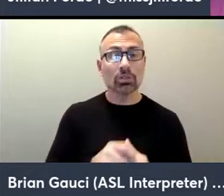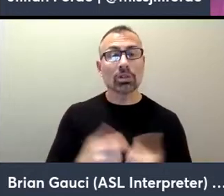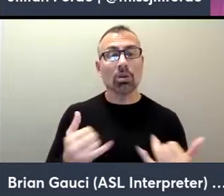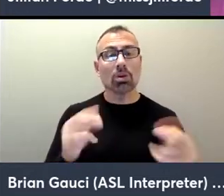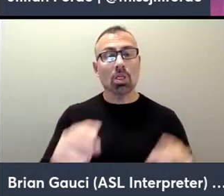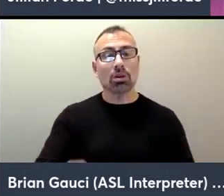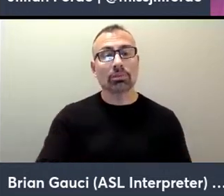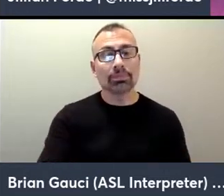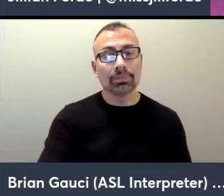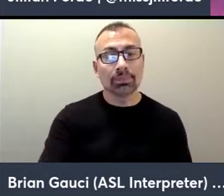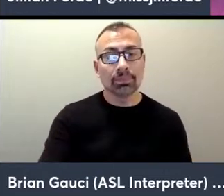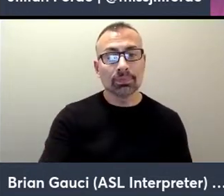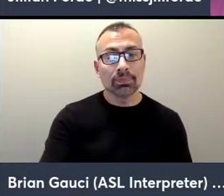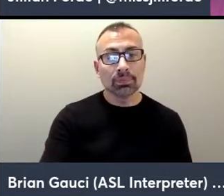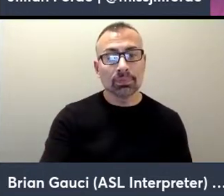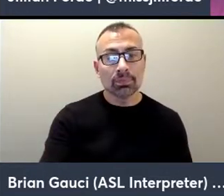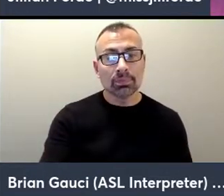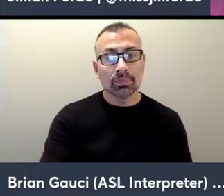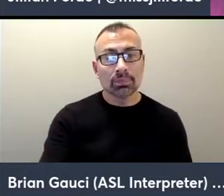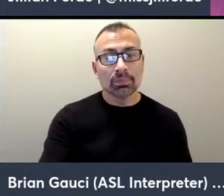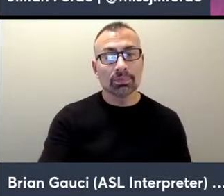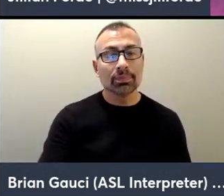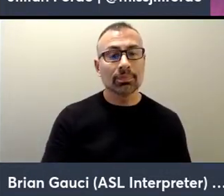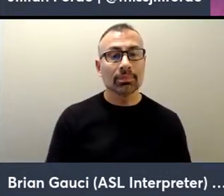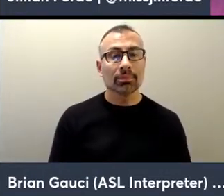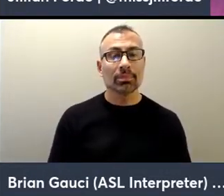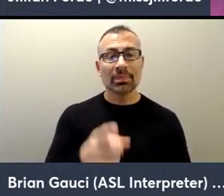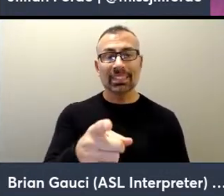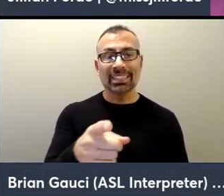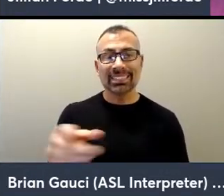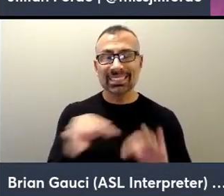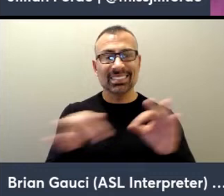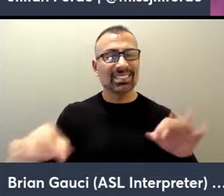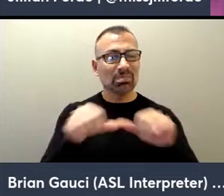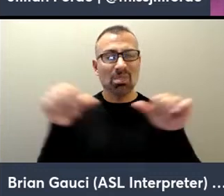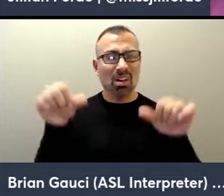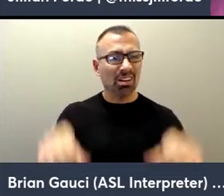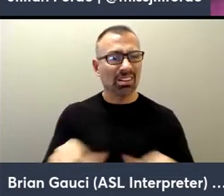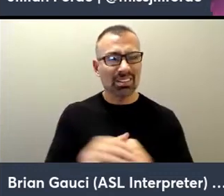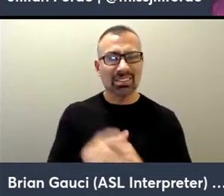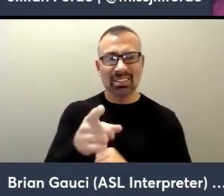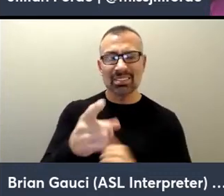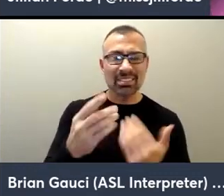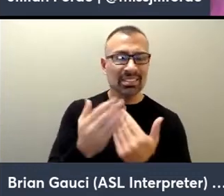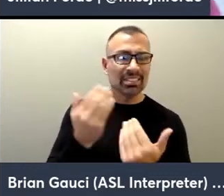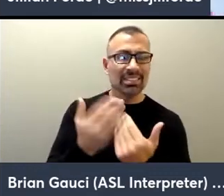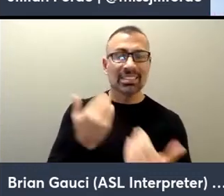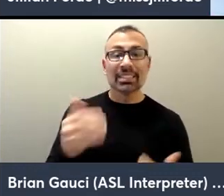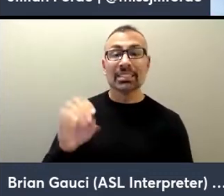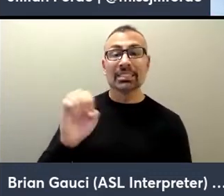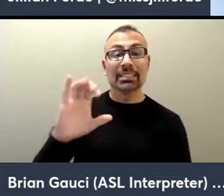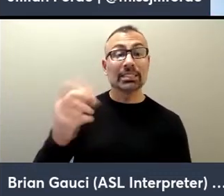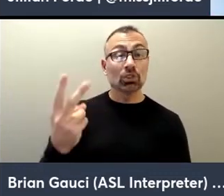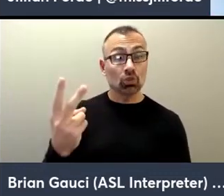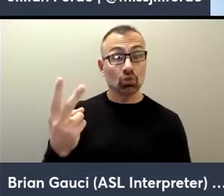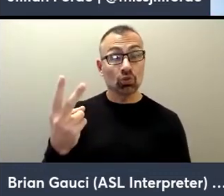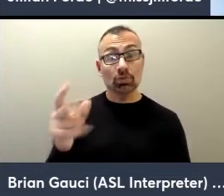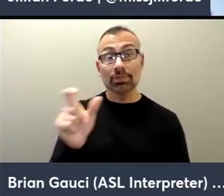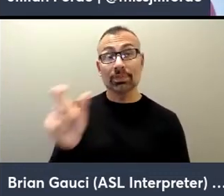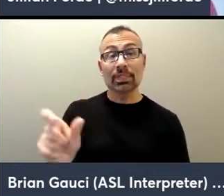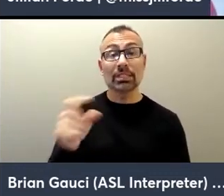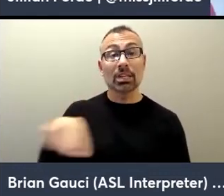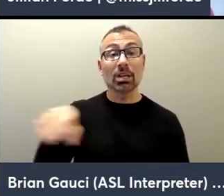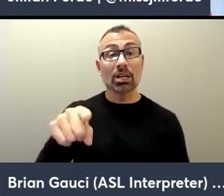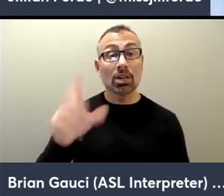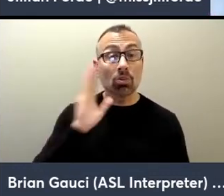This is the architecture that we're going to be digging into today. It's fairly simple. Again, it's really just an EC2 instance. Specifically in this case, we're going to use Graviton